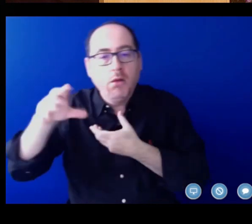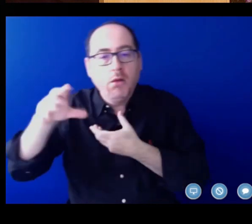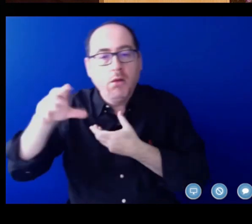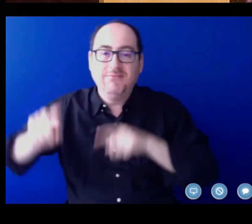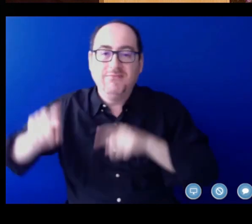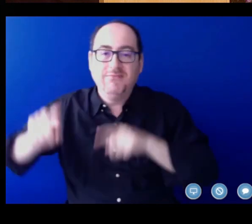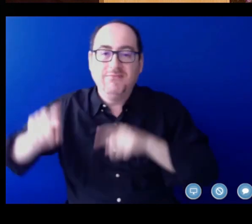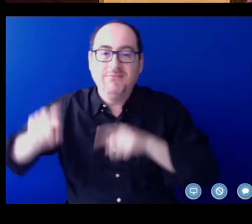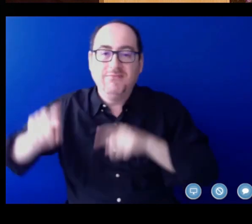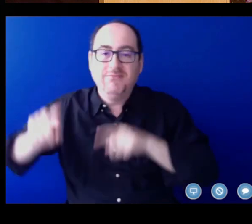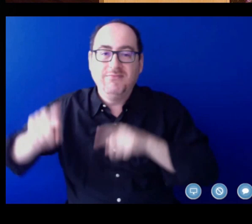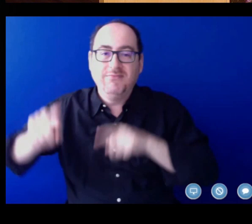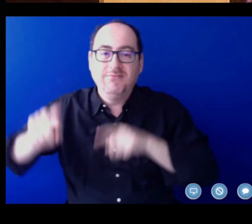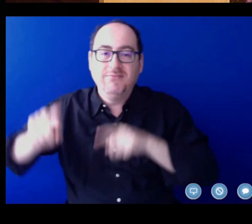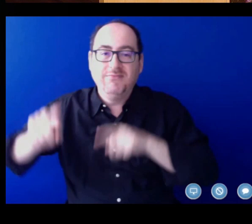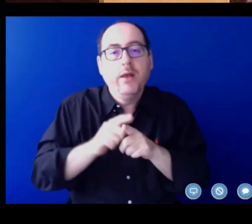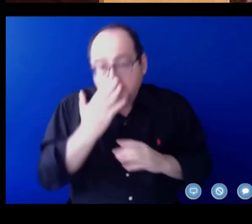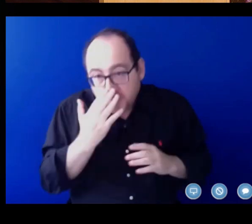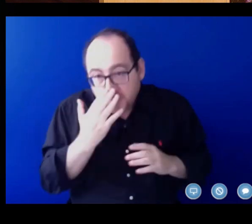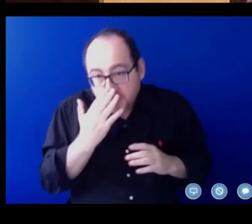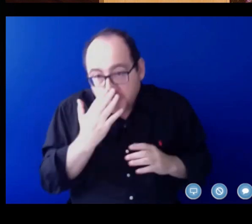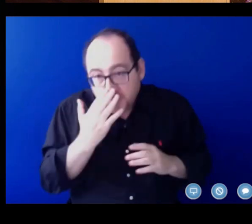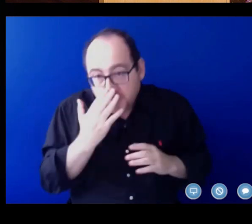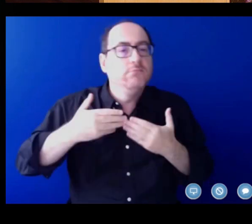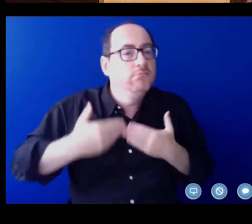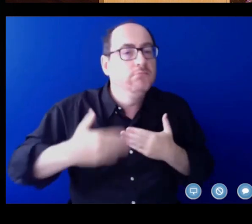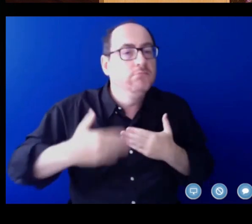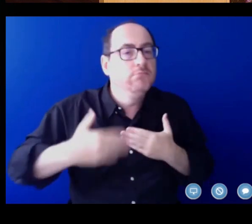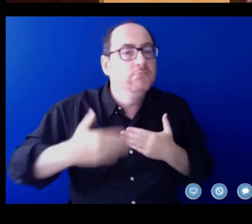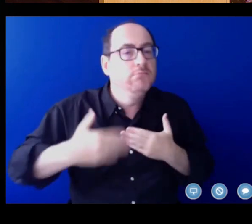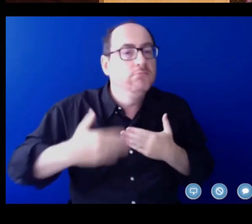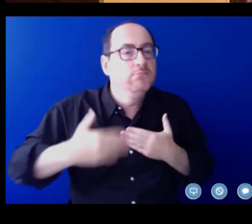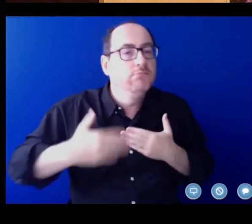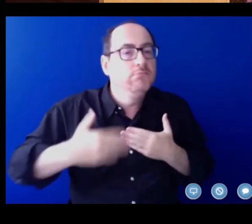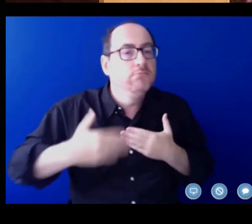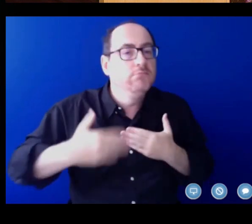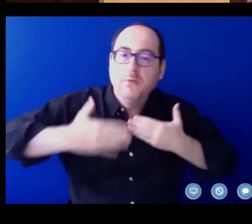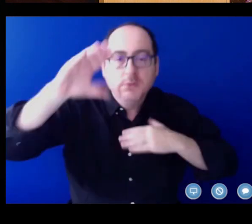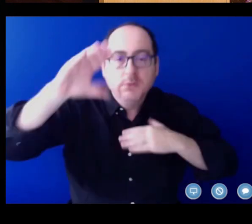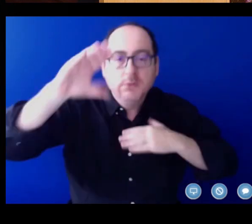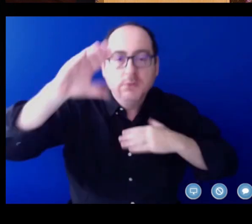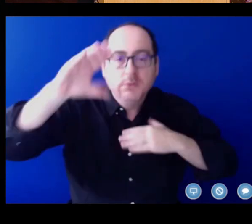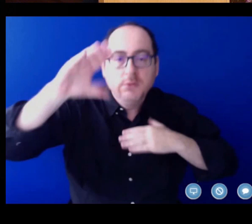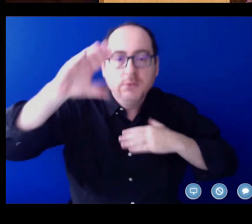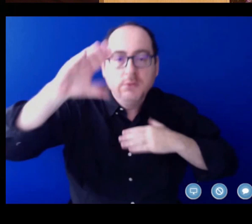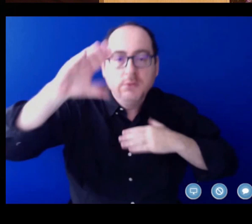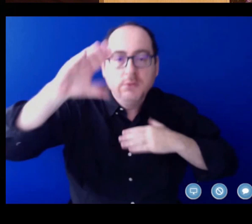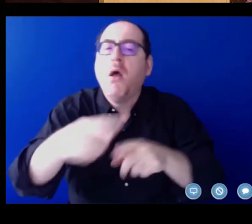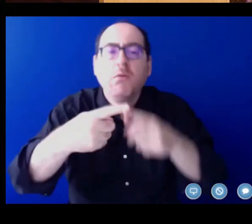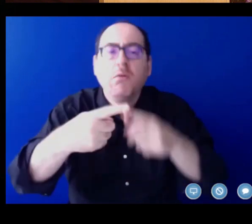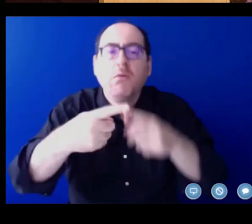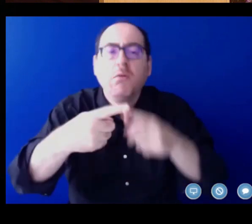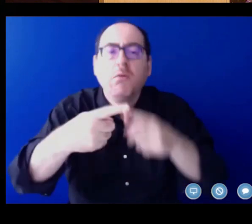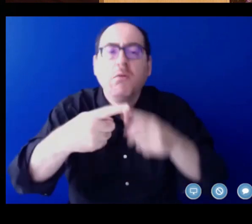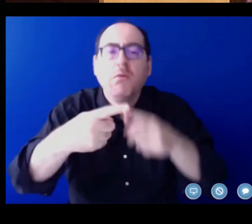of having an other-oriented stance open to new cultural information. And it involves developing partnerships to address power imbalances